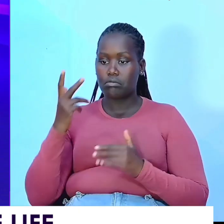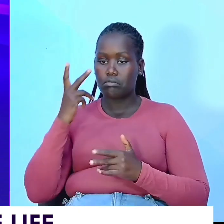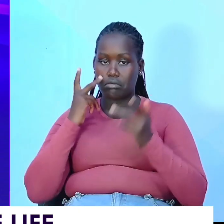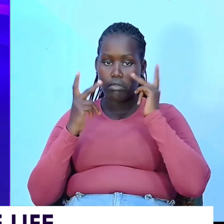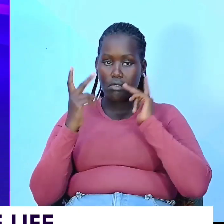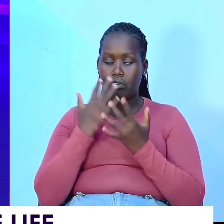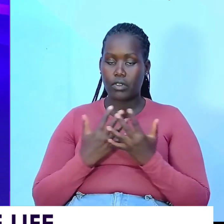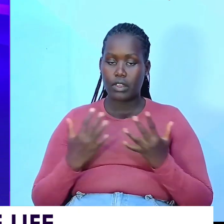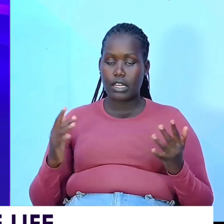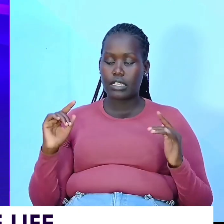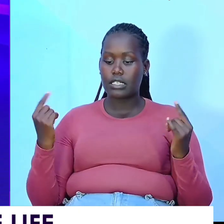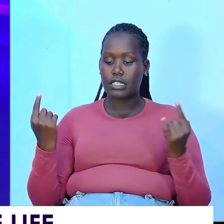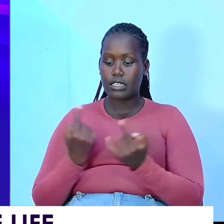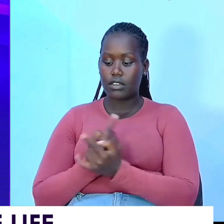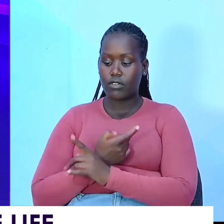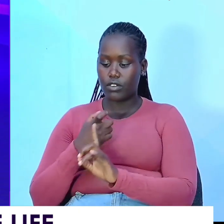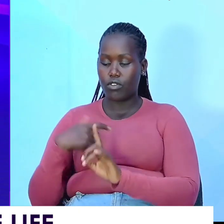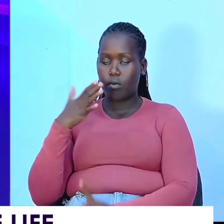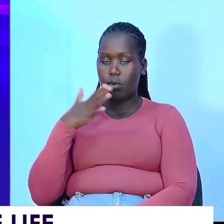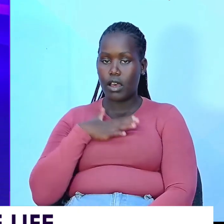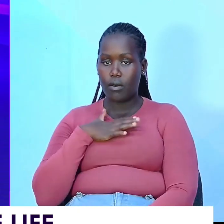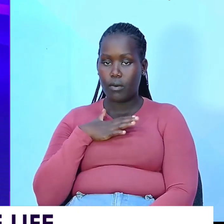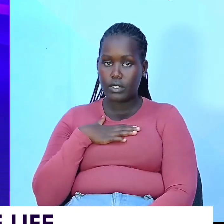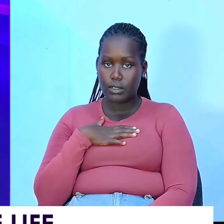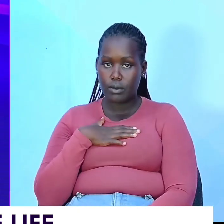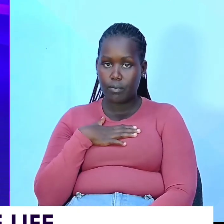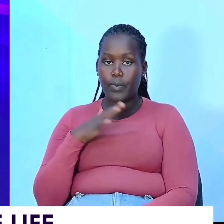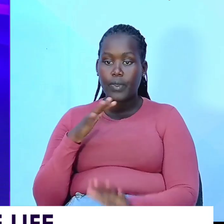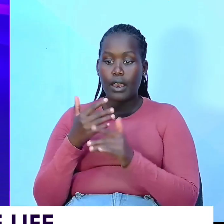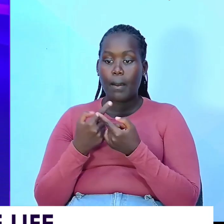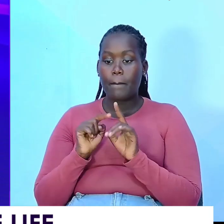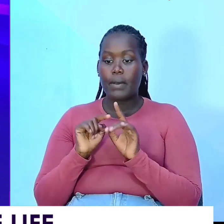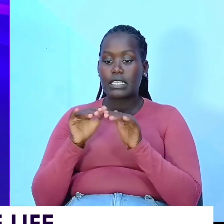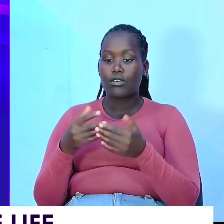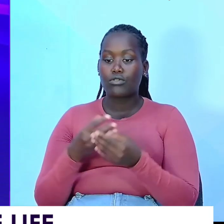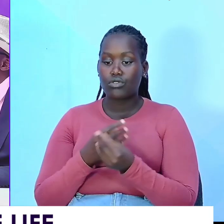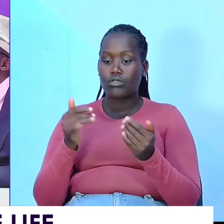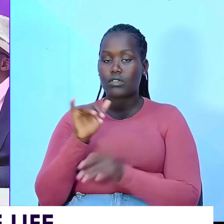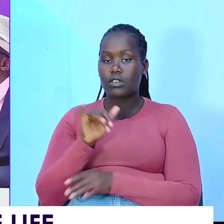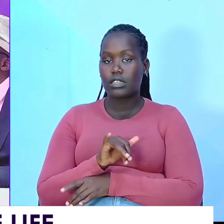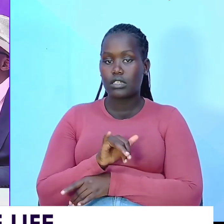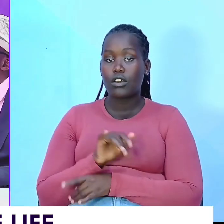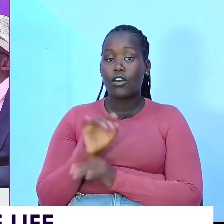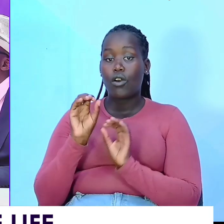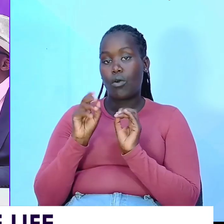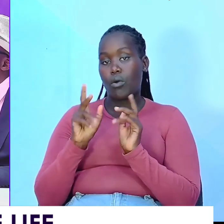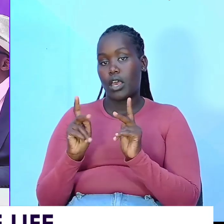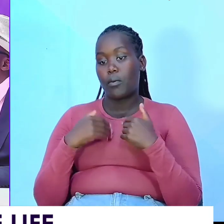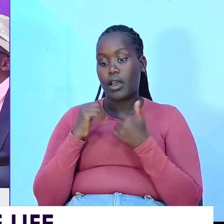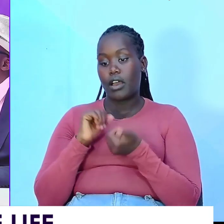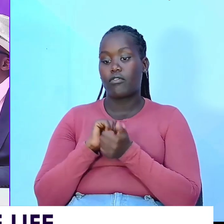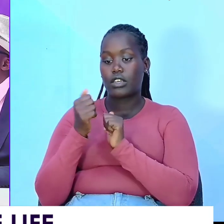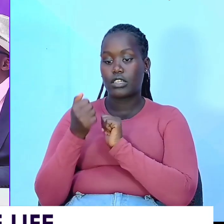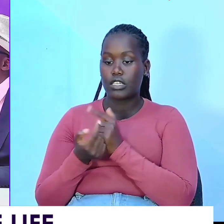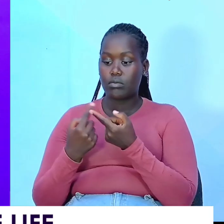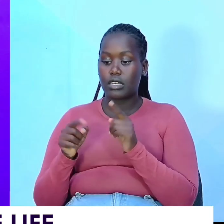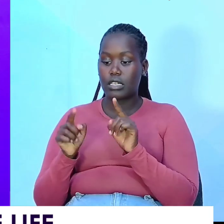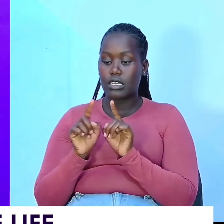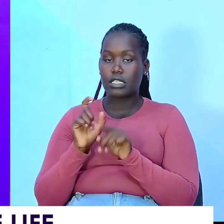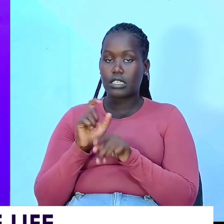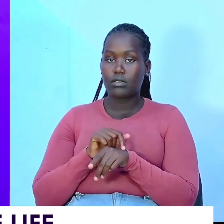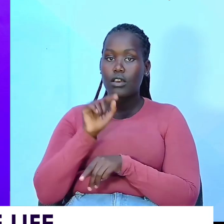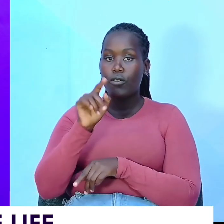way different from ours. But then how just do you deal with it? Okay, there is a change, but at the same time, you as a